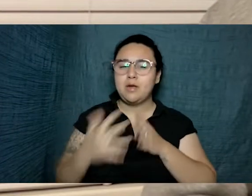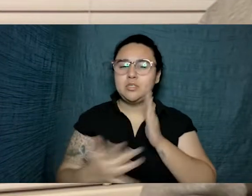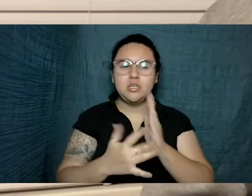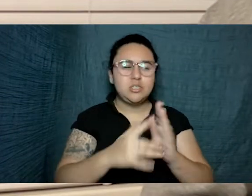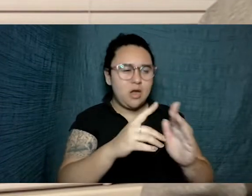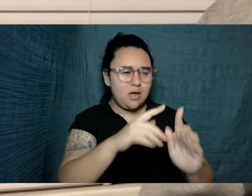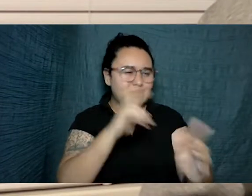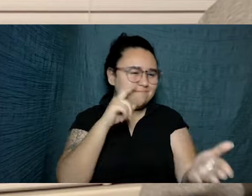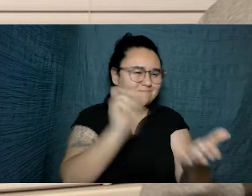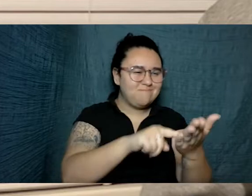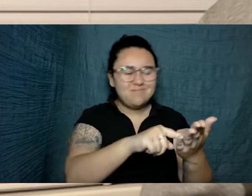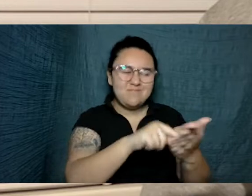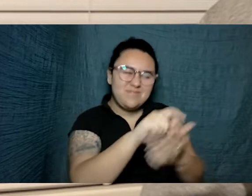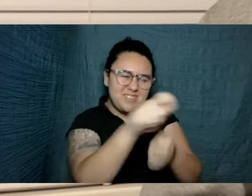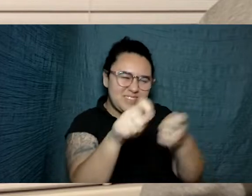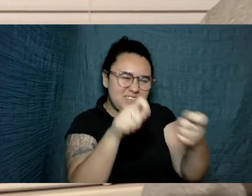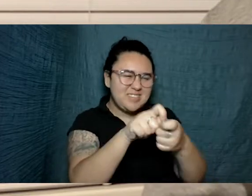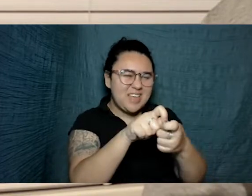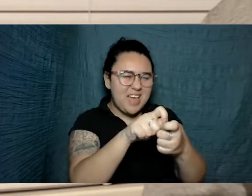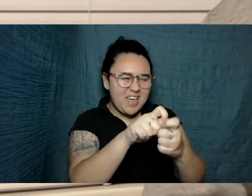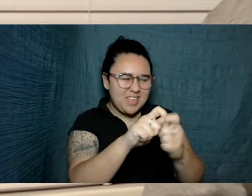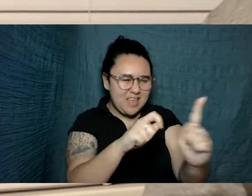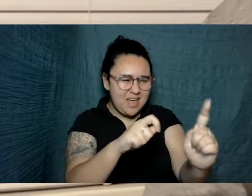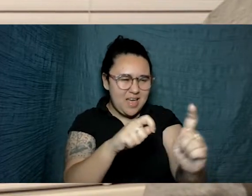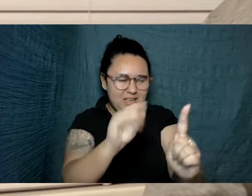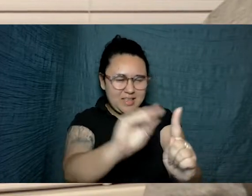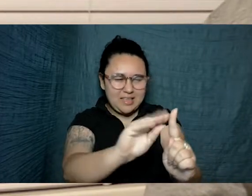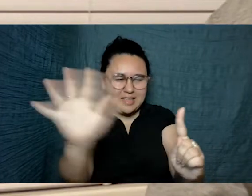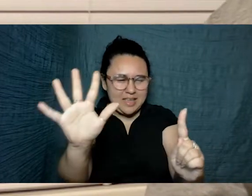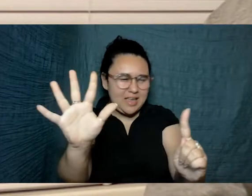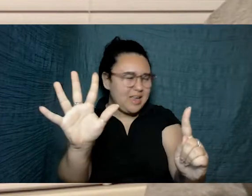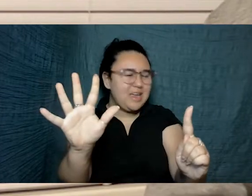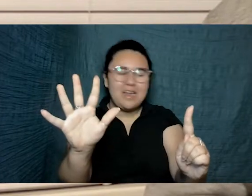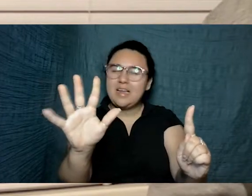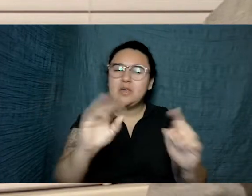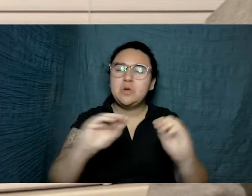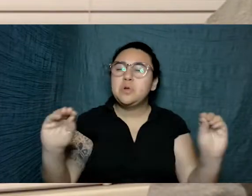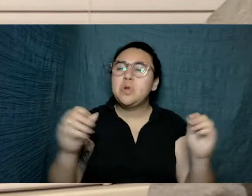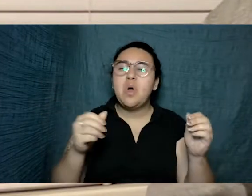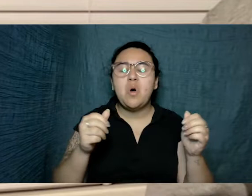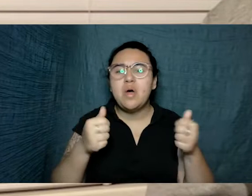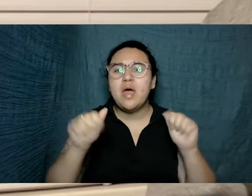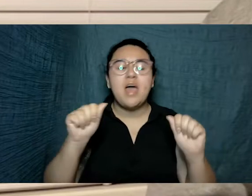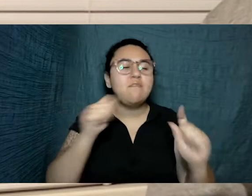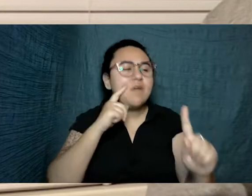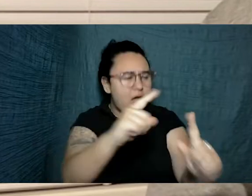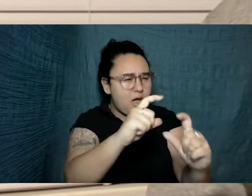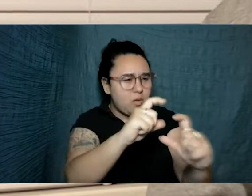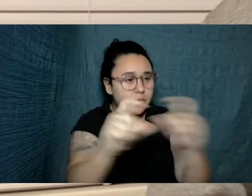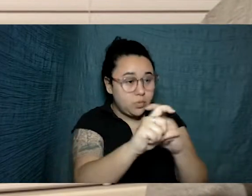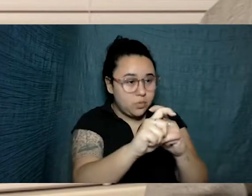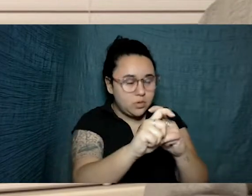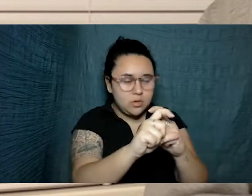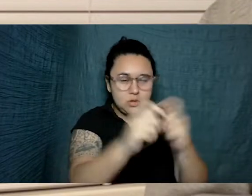easily parsing his particular heat from the rest of the blasted landscape with as much effort as a cloud skirting the moon. I toggled to Black